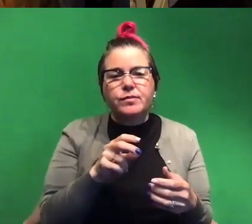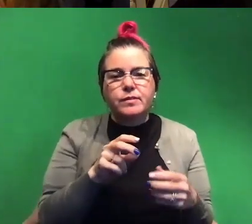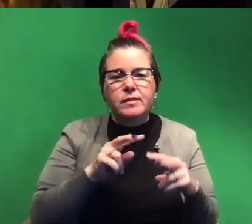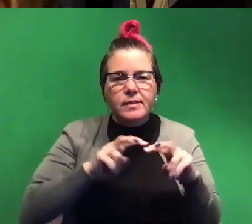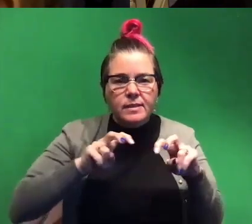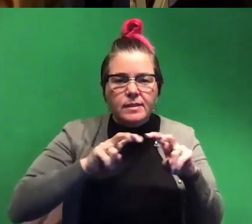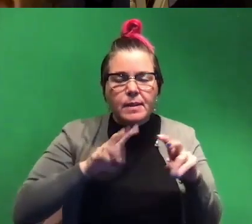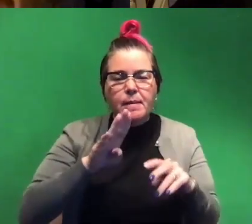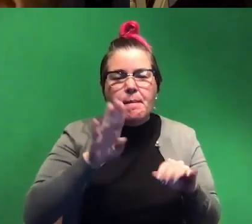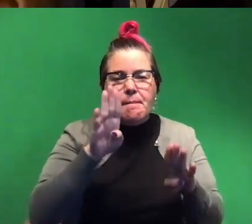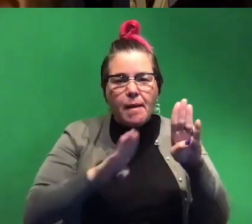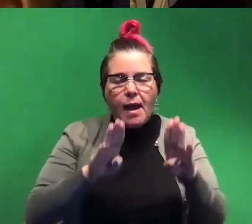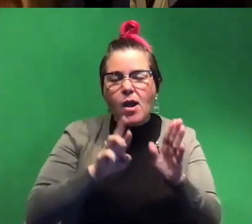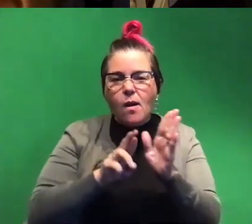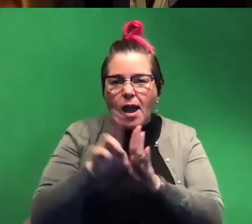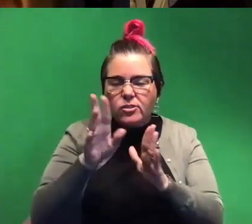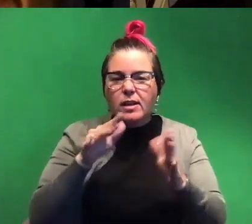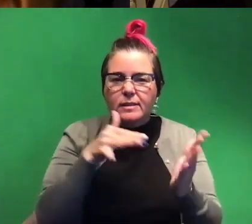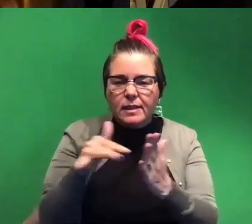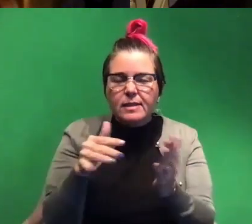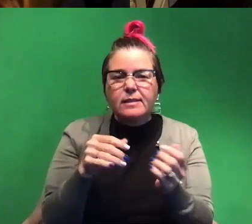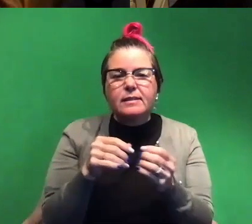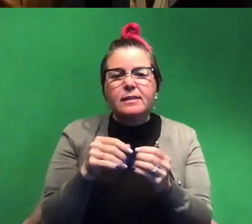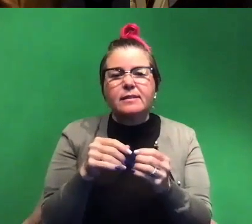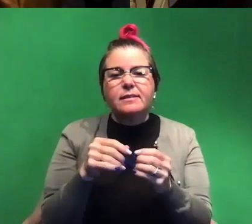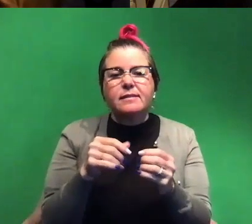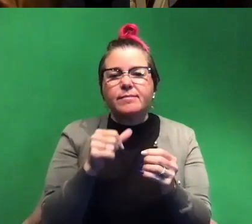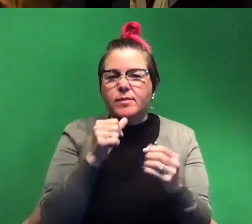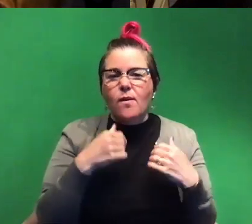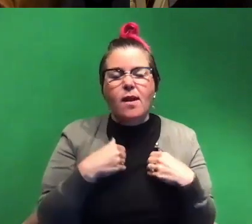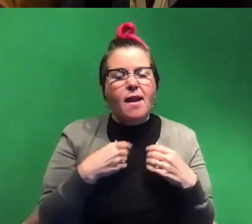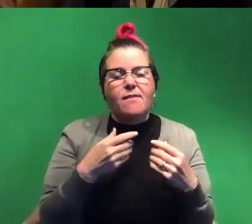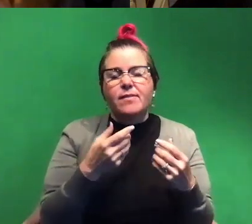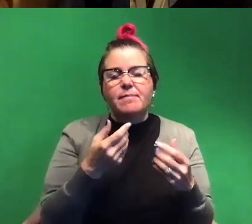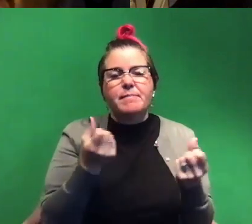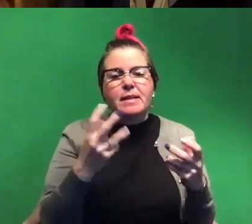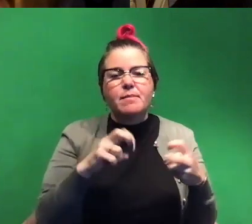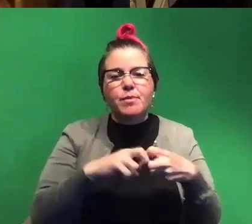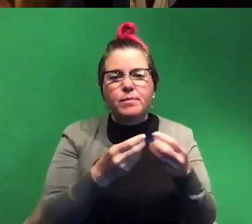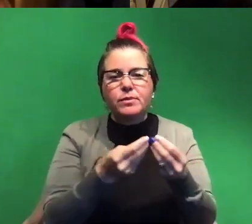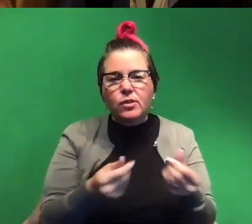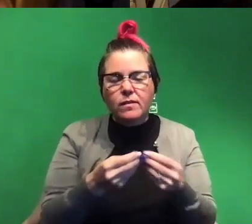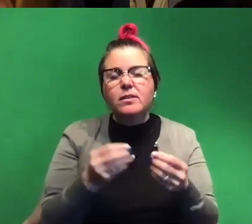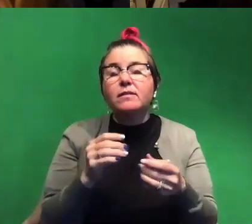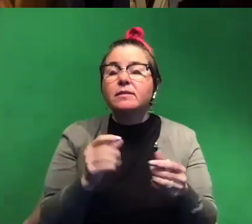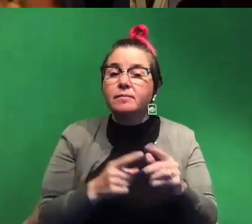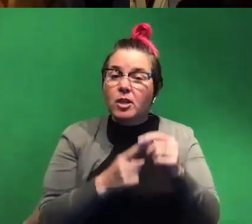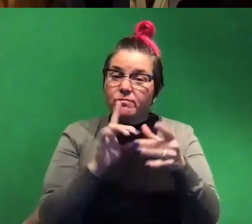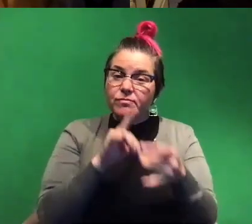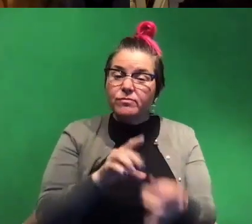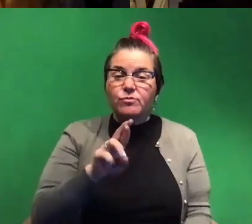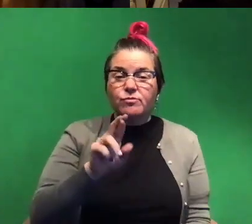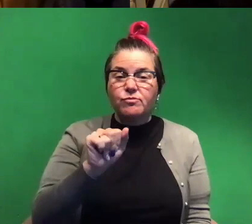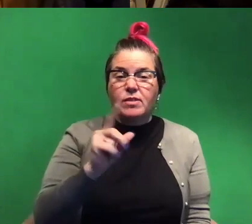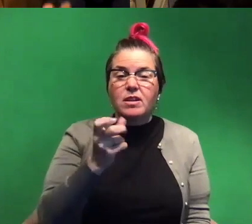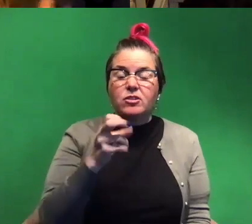bioastronautics, and like we still don't have a lot of solved issues, particularly the radiation a